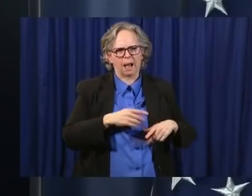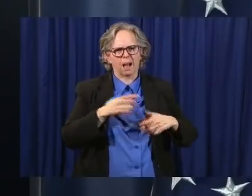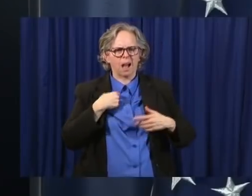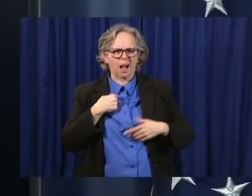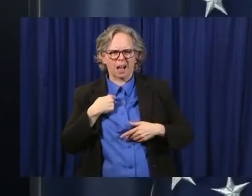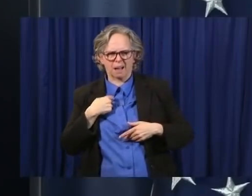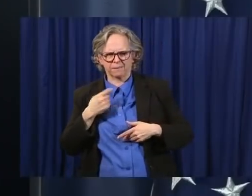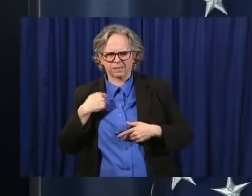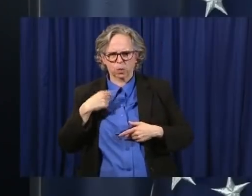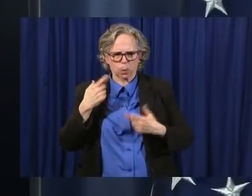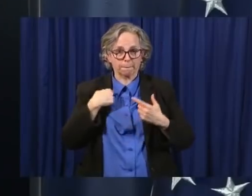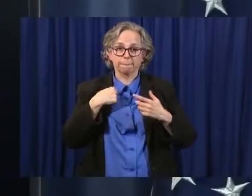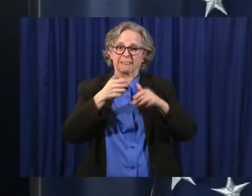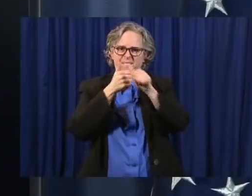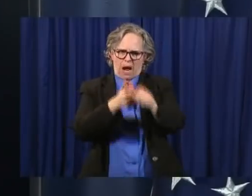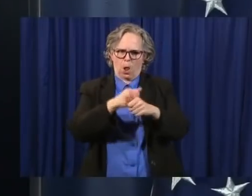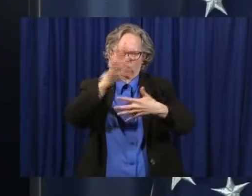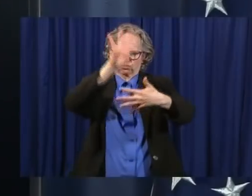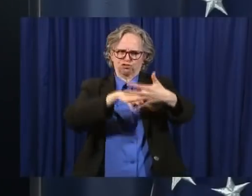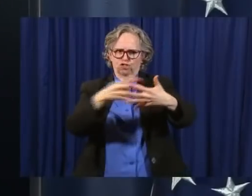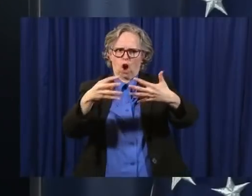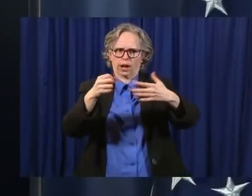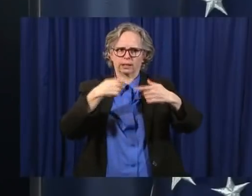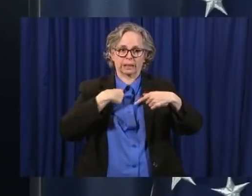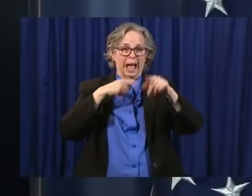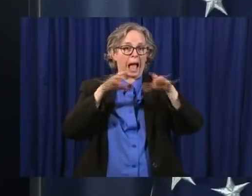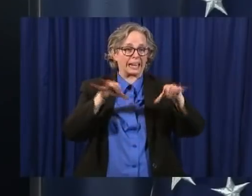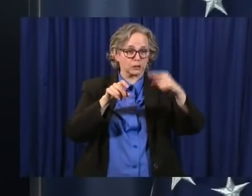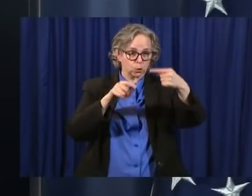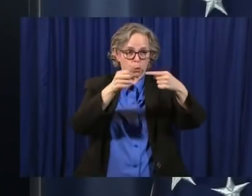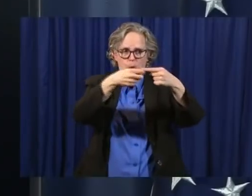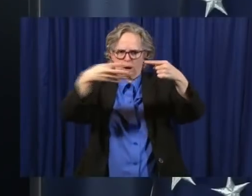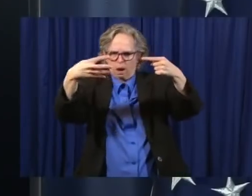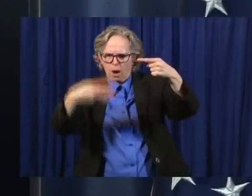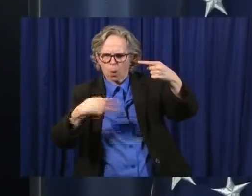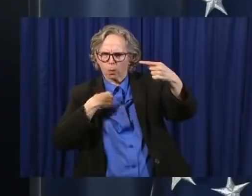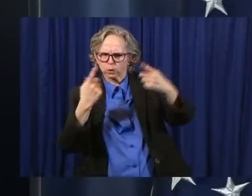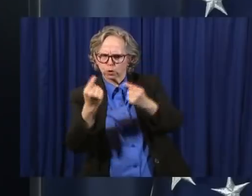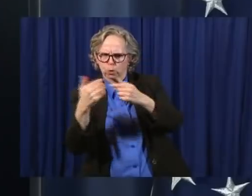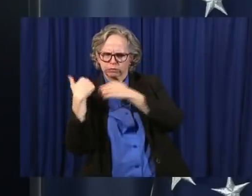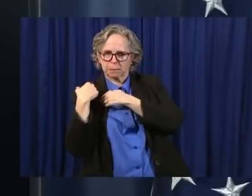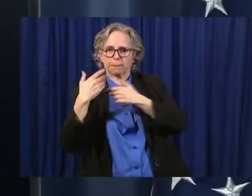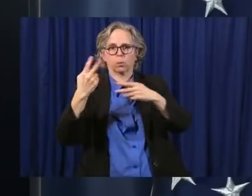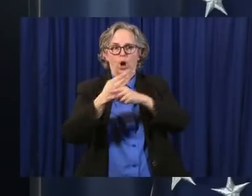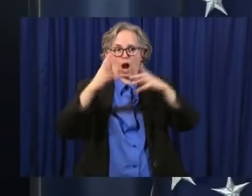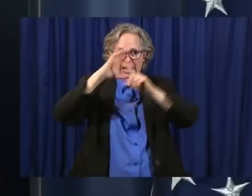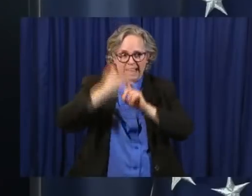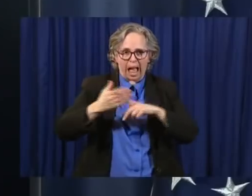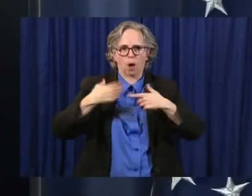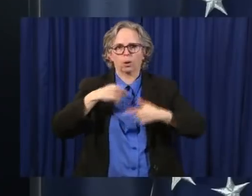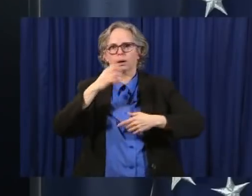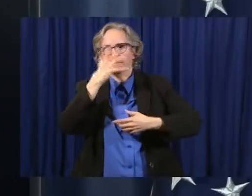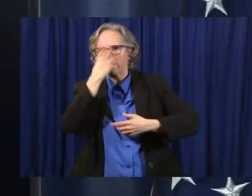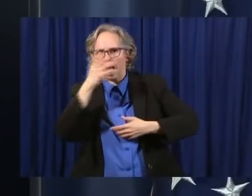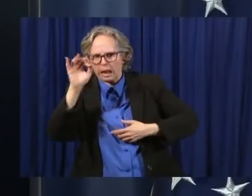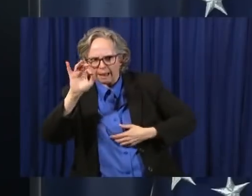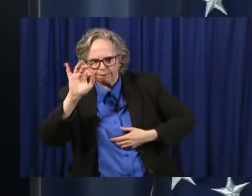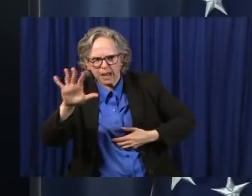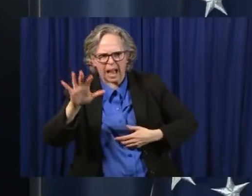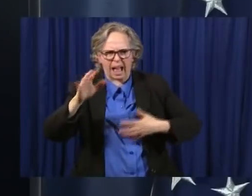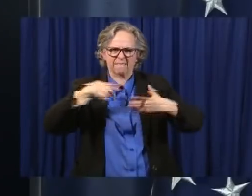might need a gown, an N95, a shield, and goggles. That's like an aerosolizing procedure in medical,